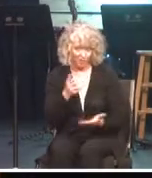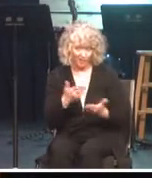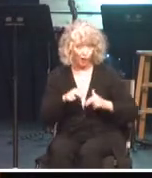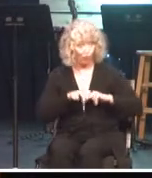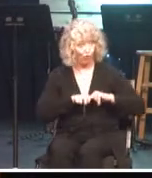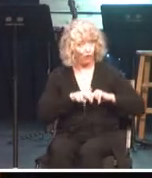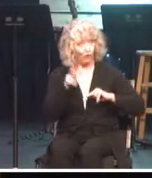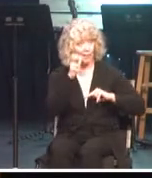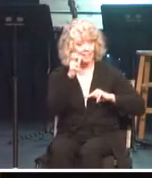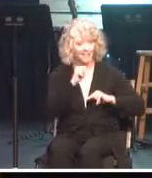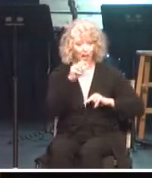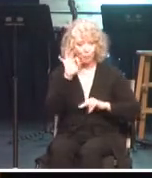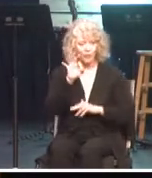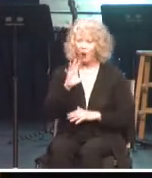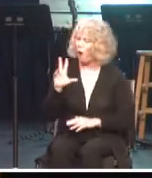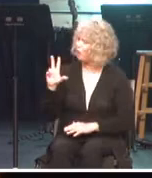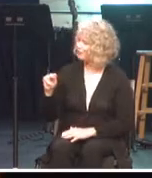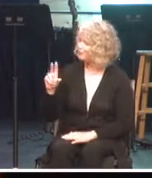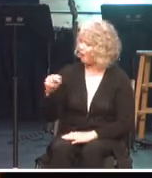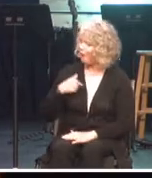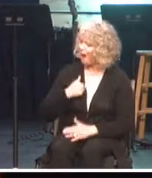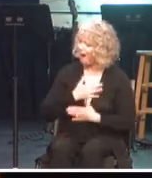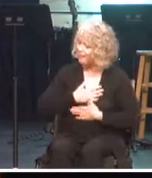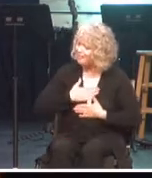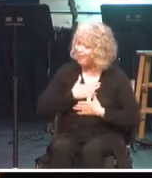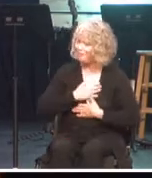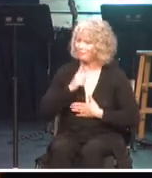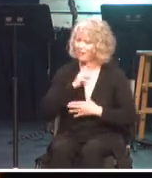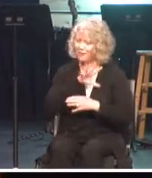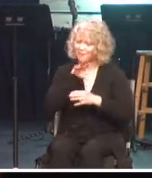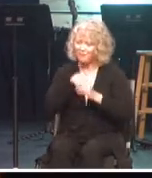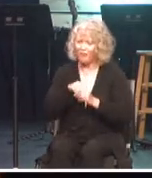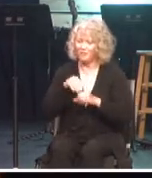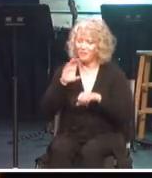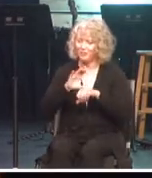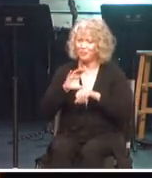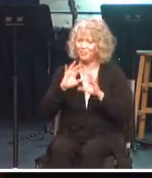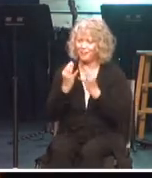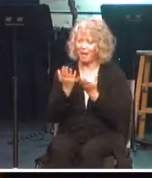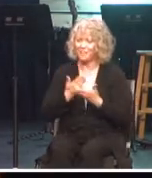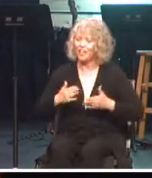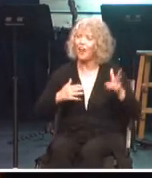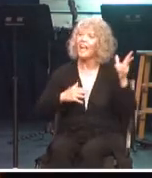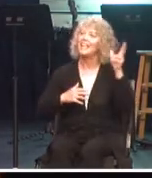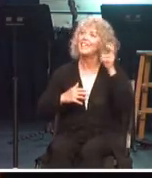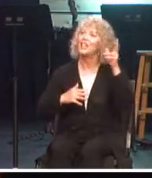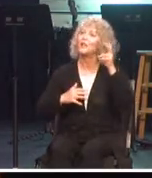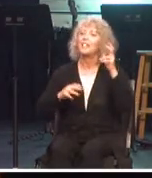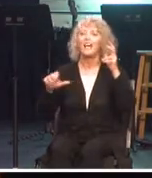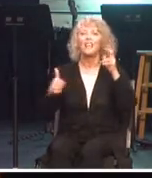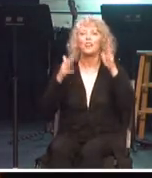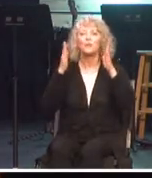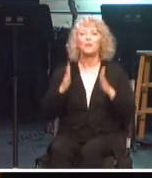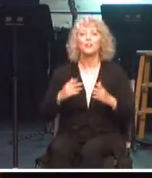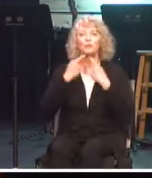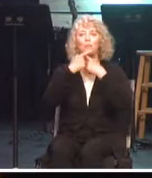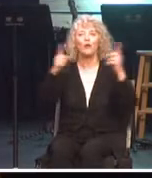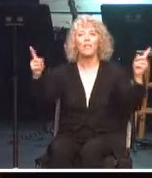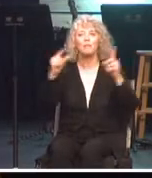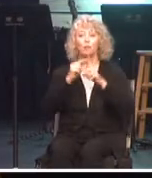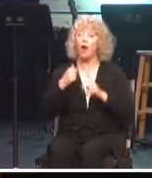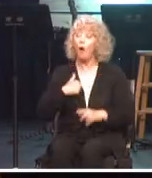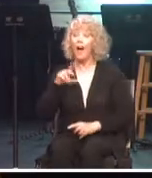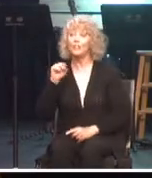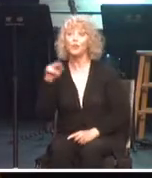being a part of the people of God. I love being a part of this church family and hearing God's word proclaimed. It's not I hear it proclaimed. It's only when I'm proclaiming